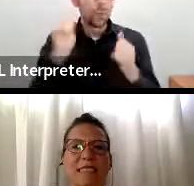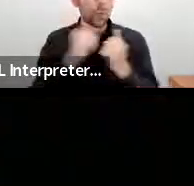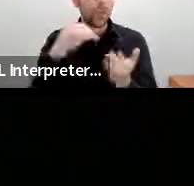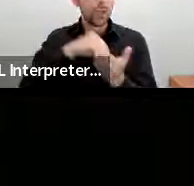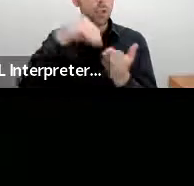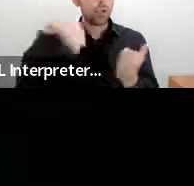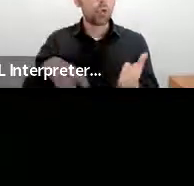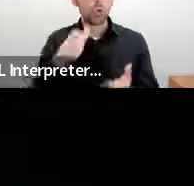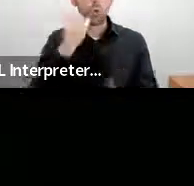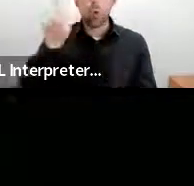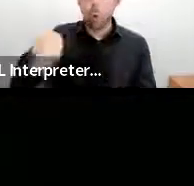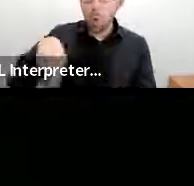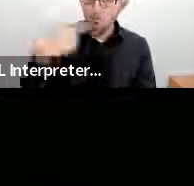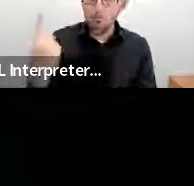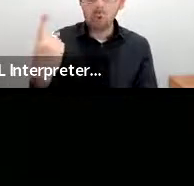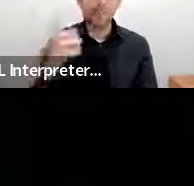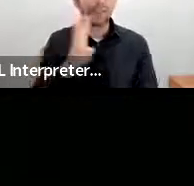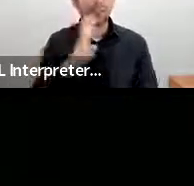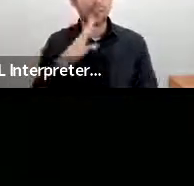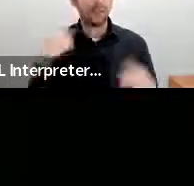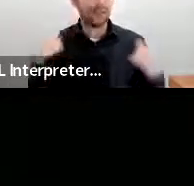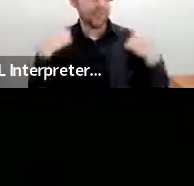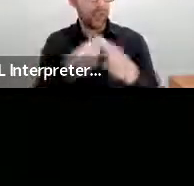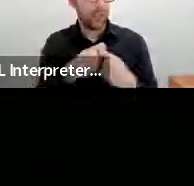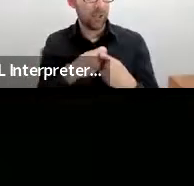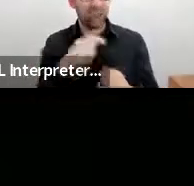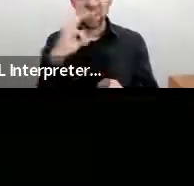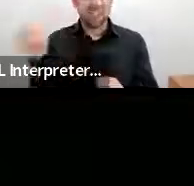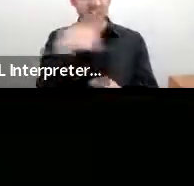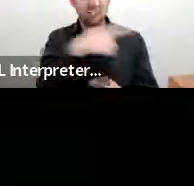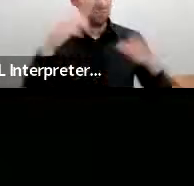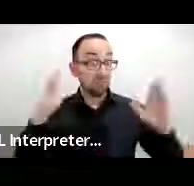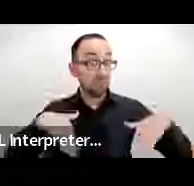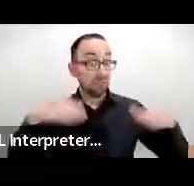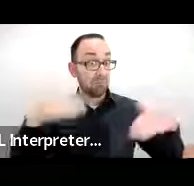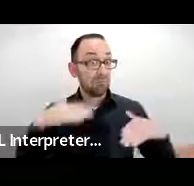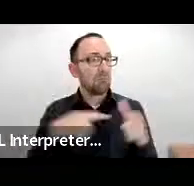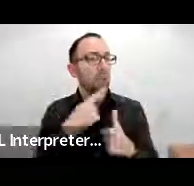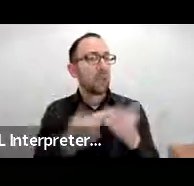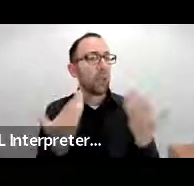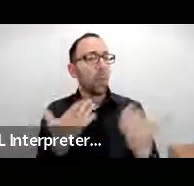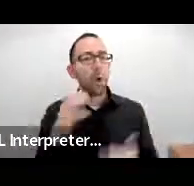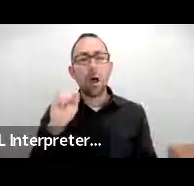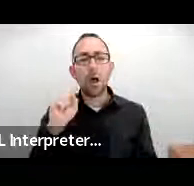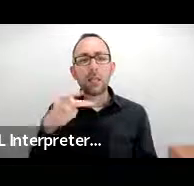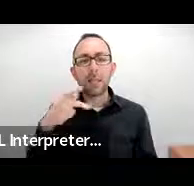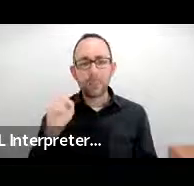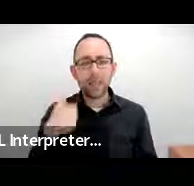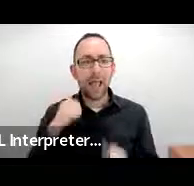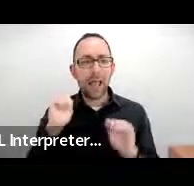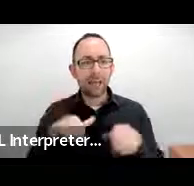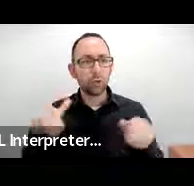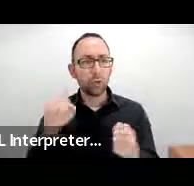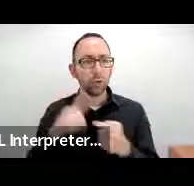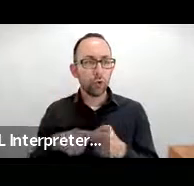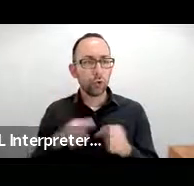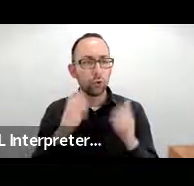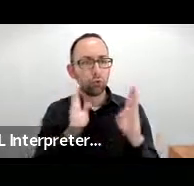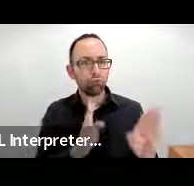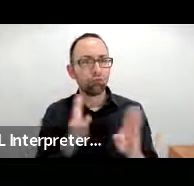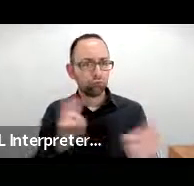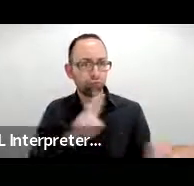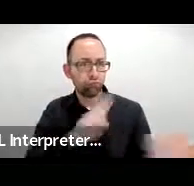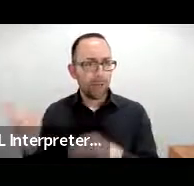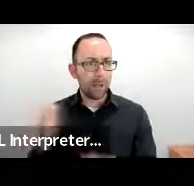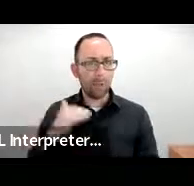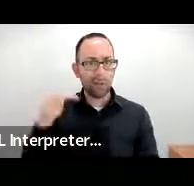students who only speak Spanish? And if not, what are some steps I can take to prepare my child,